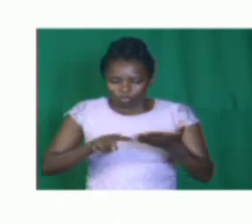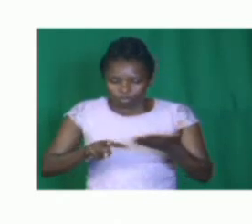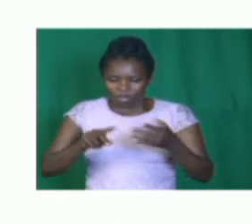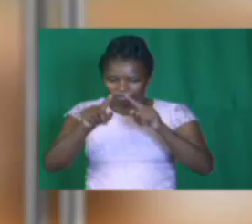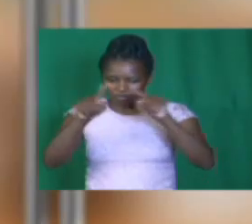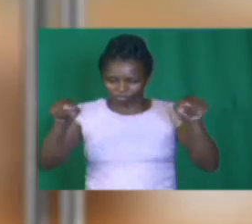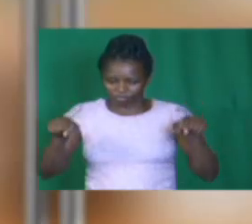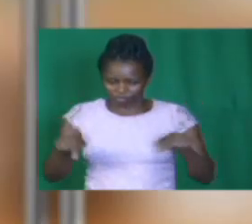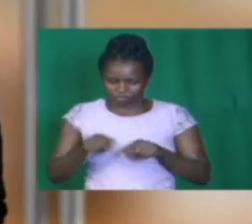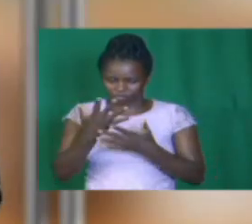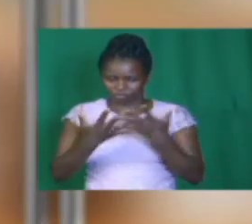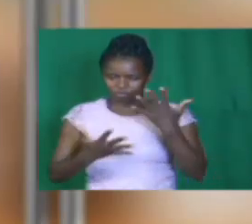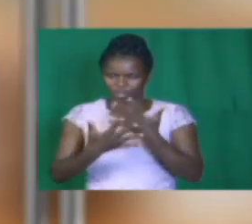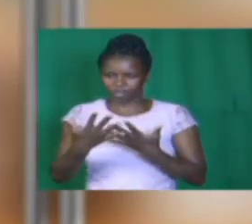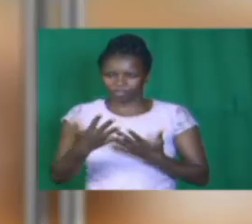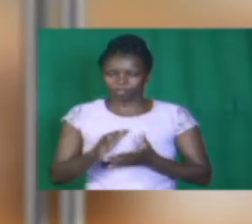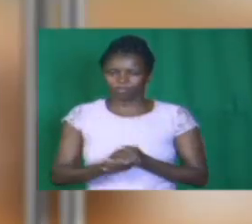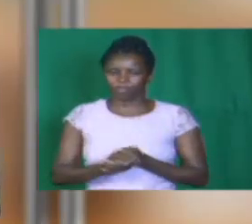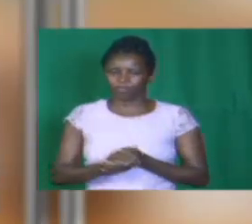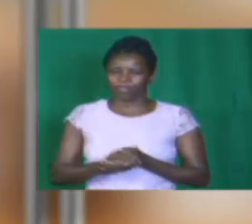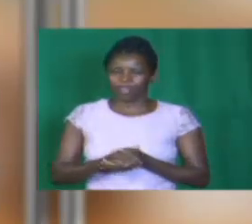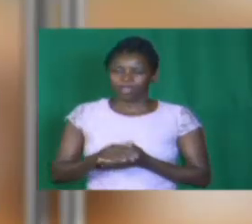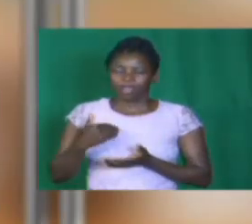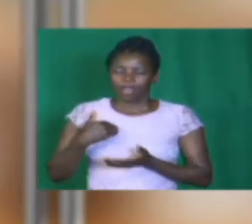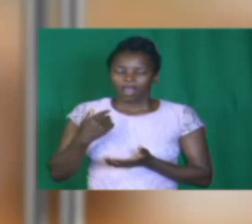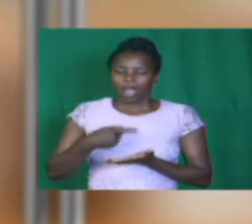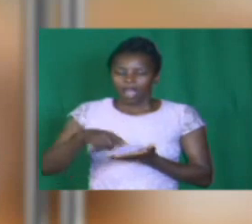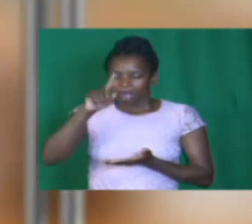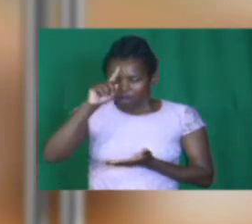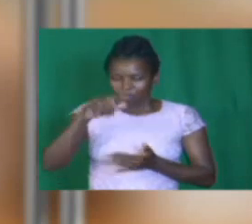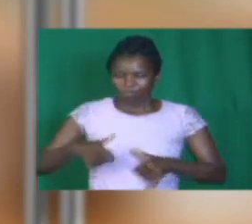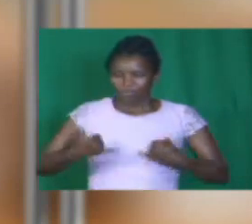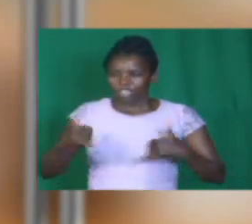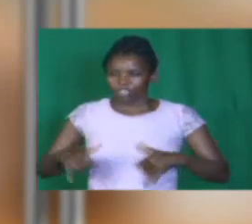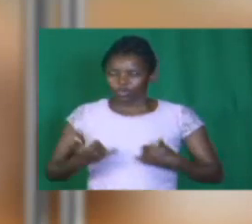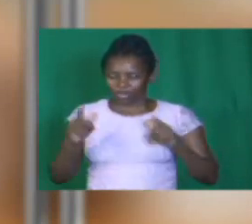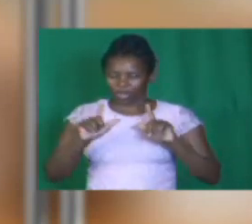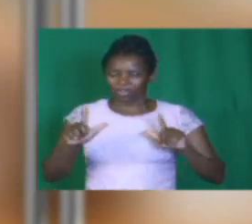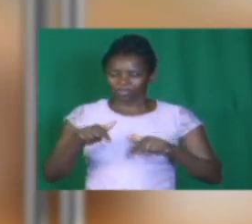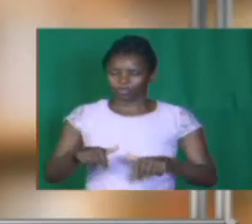hope you enjoyed today's lesson, dear learners. Thank you.